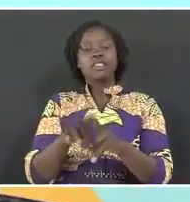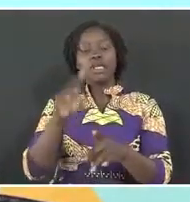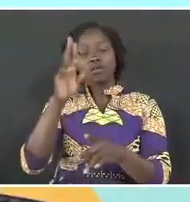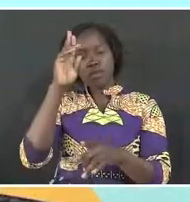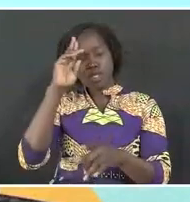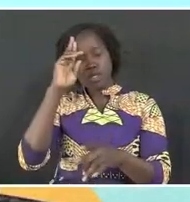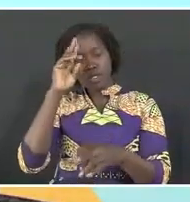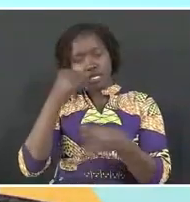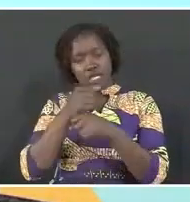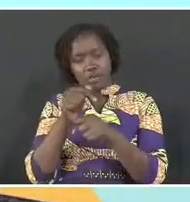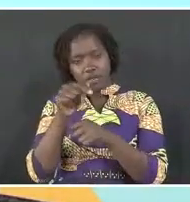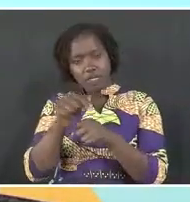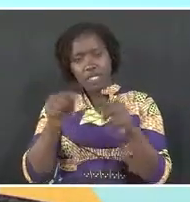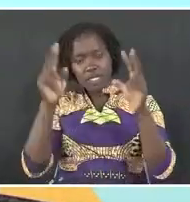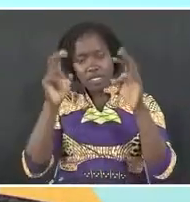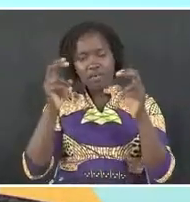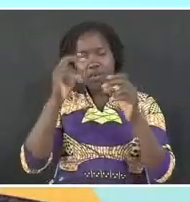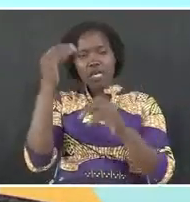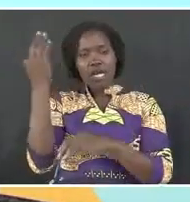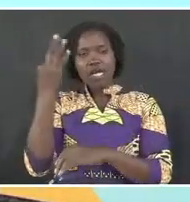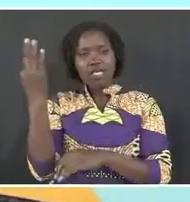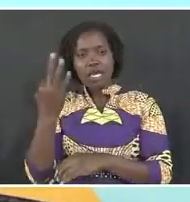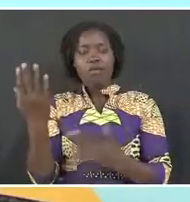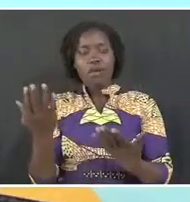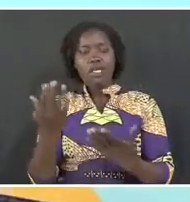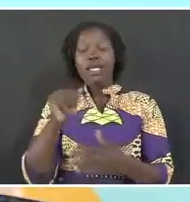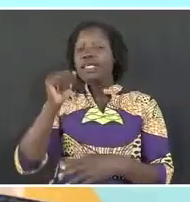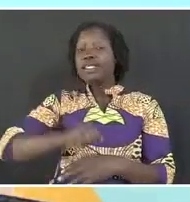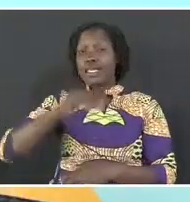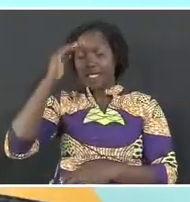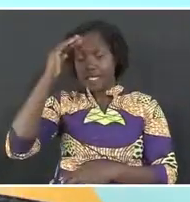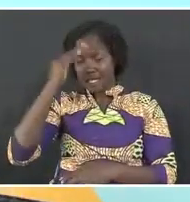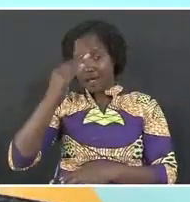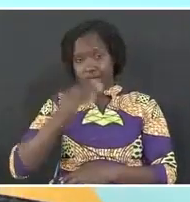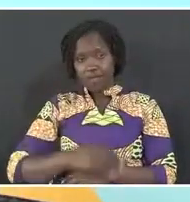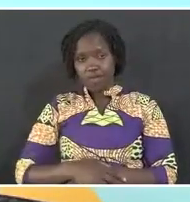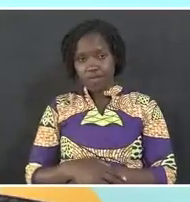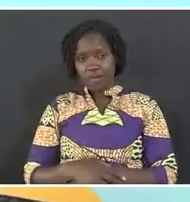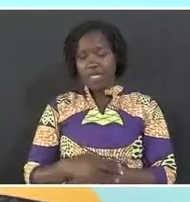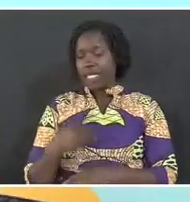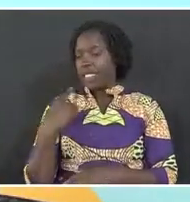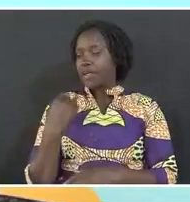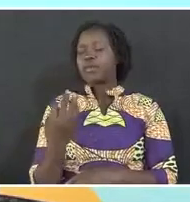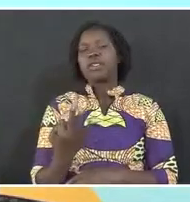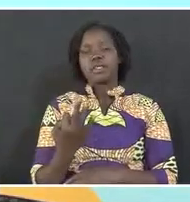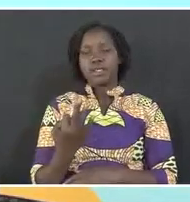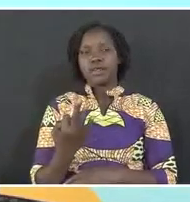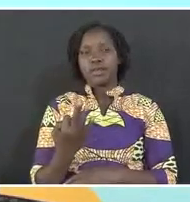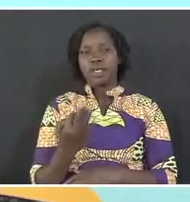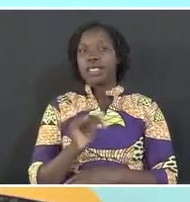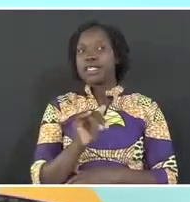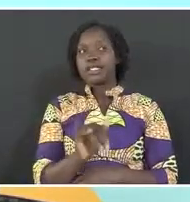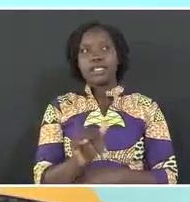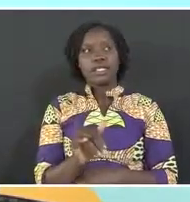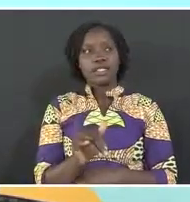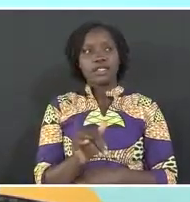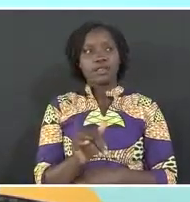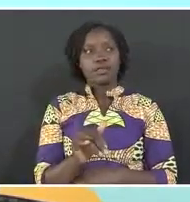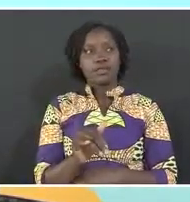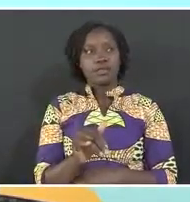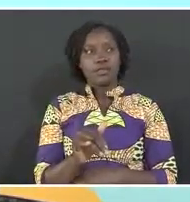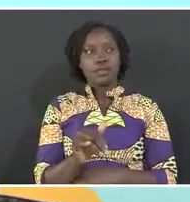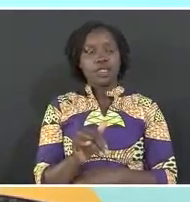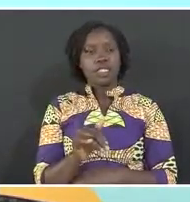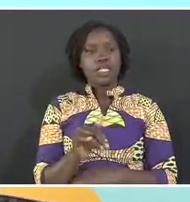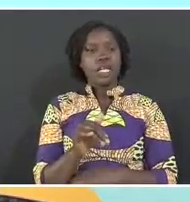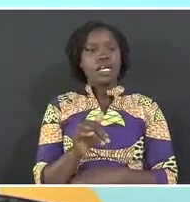me entitle my sermon, Yes, Sir. The third one is that